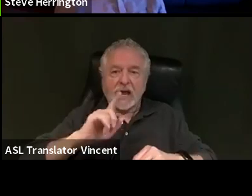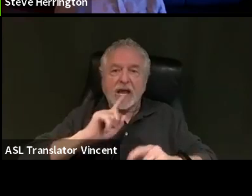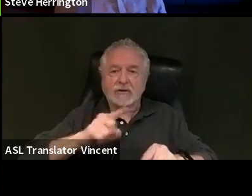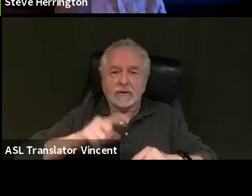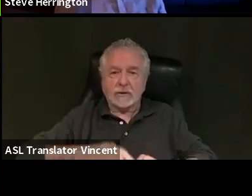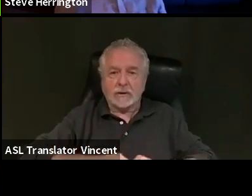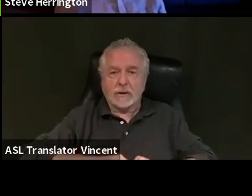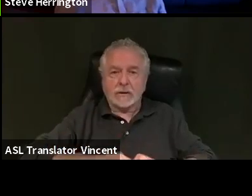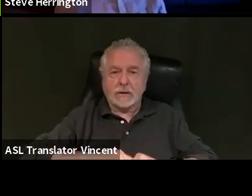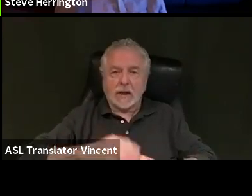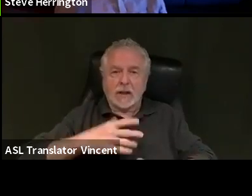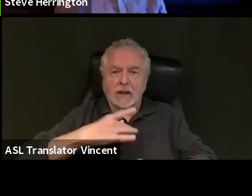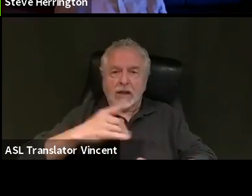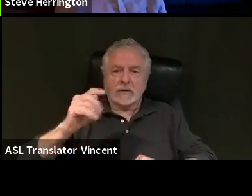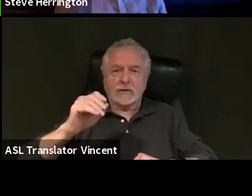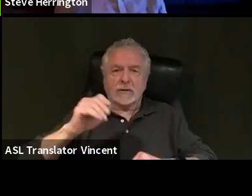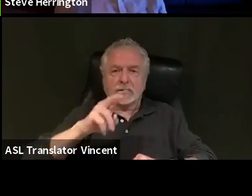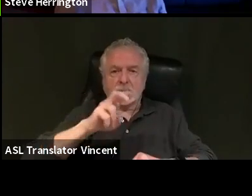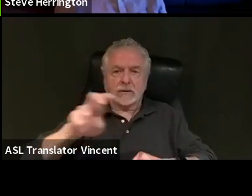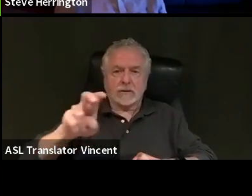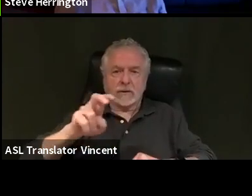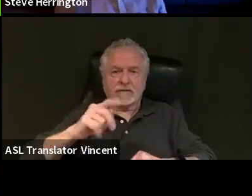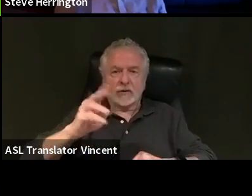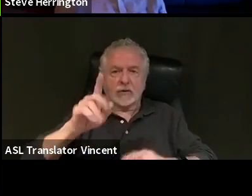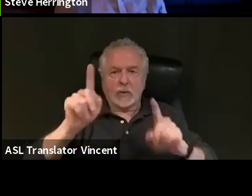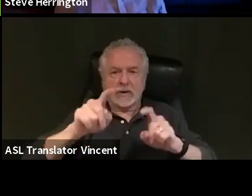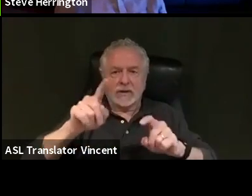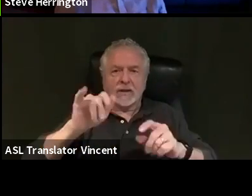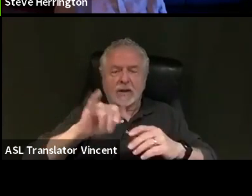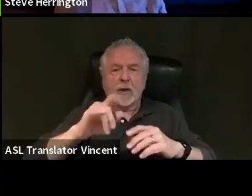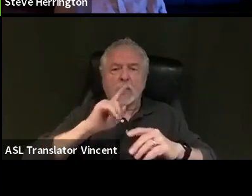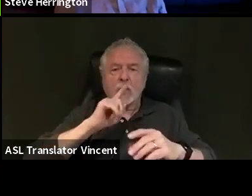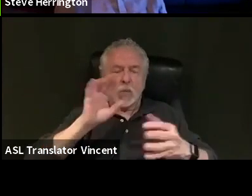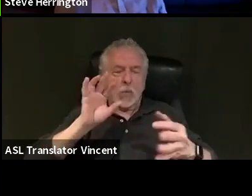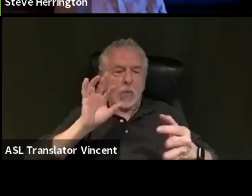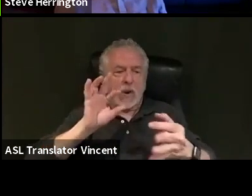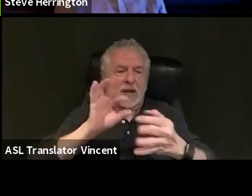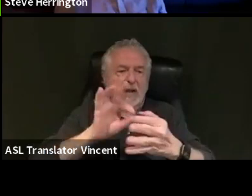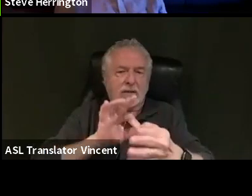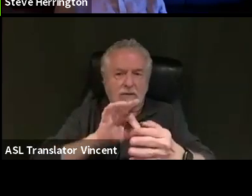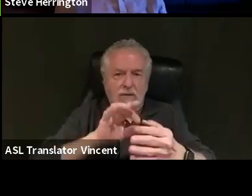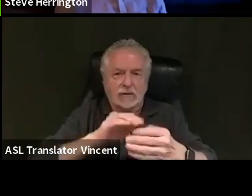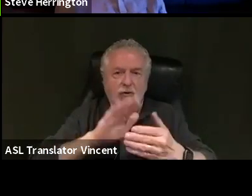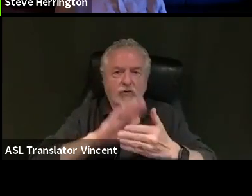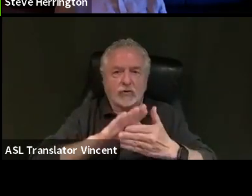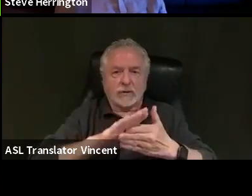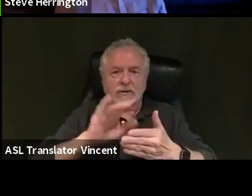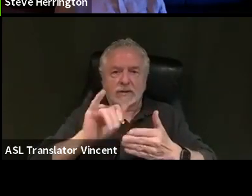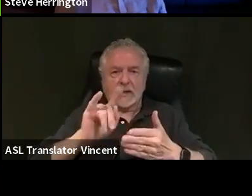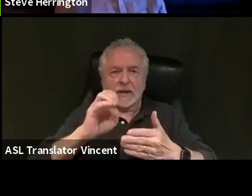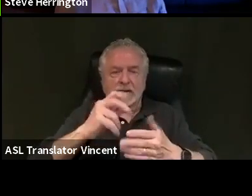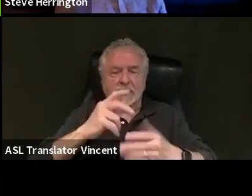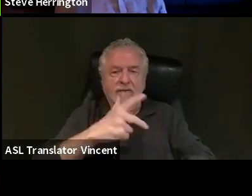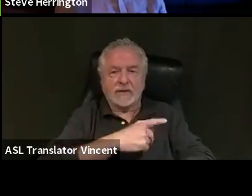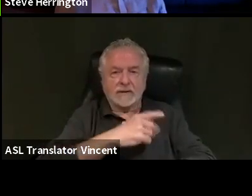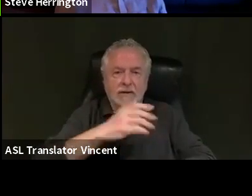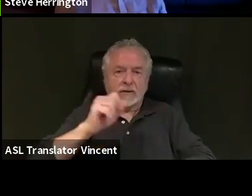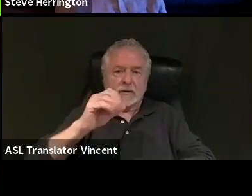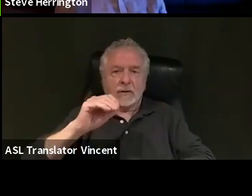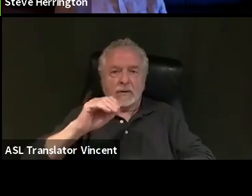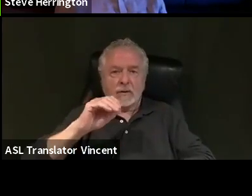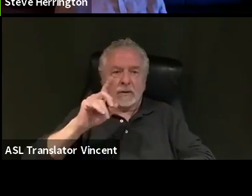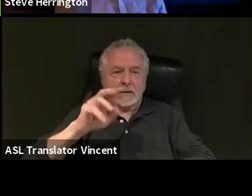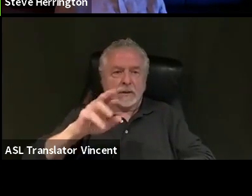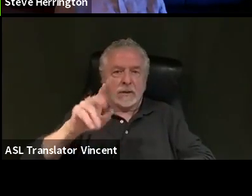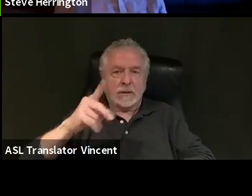answers. I would like to head over to a couple questions that are related to the school side of vaccines. And so,